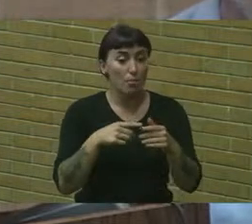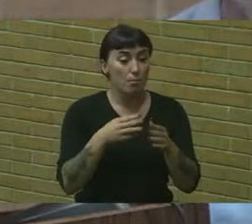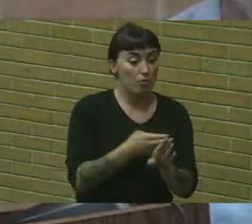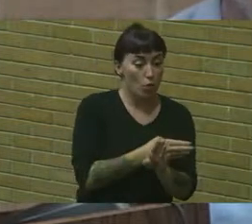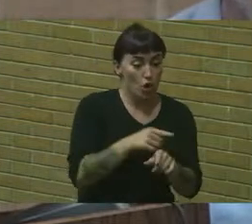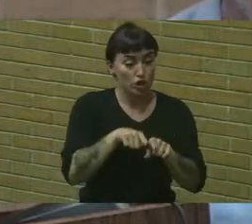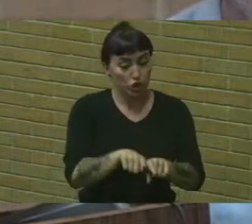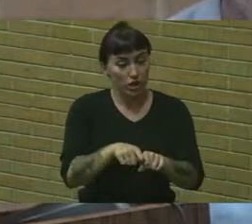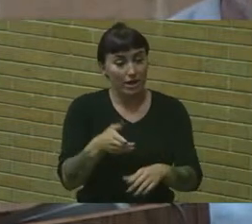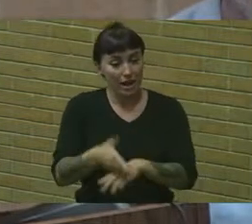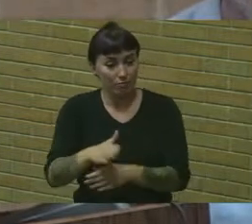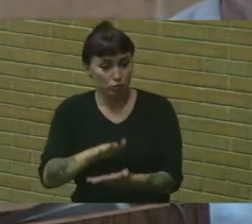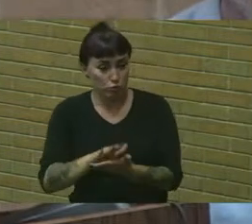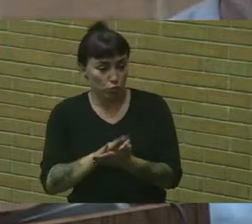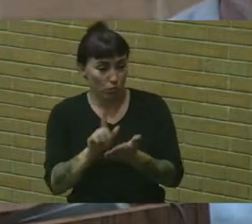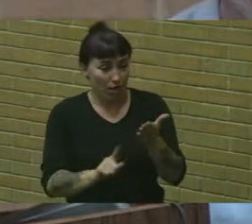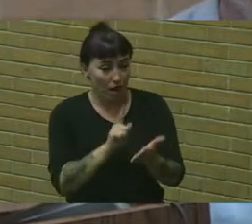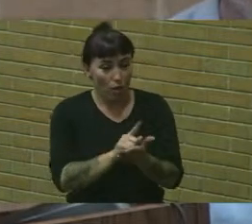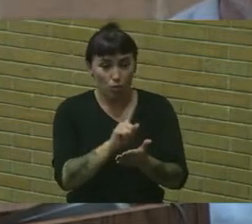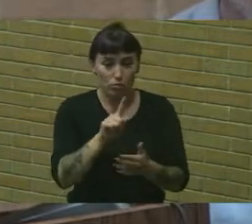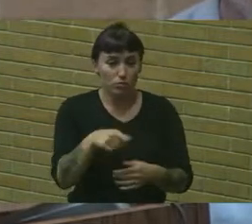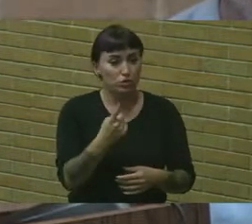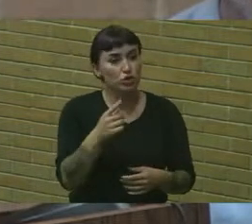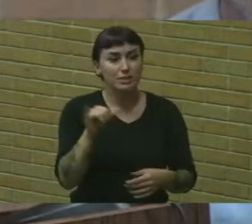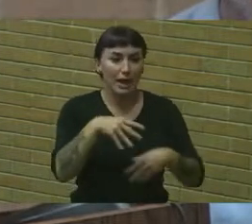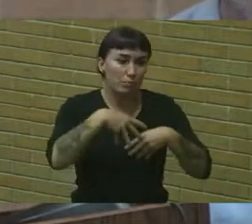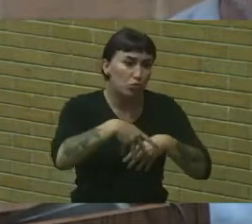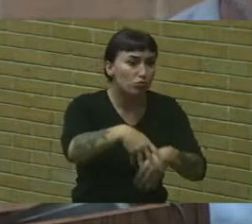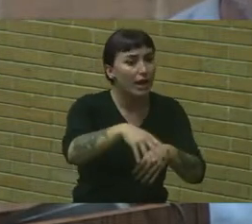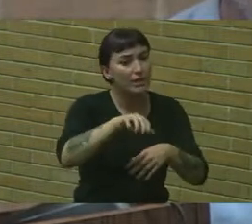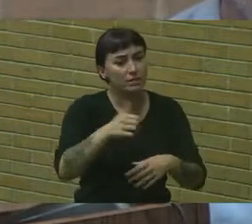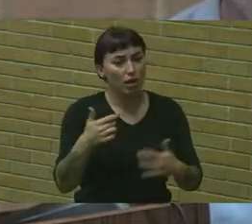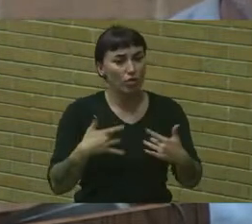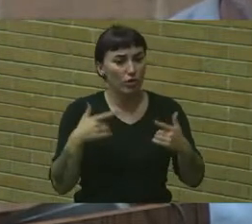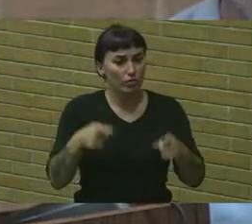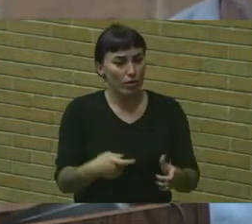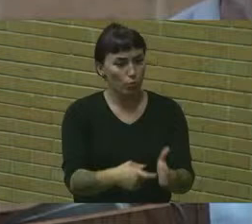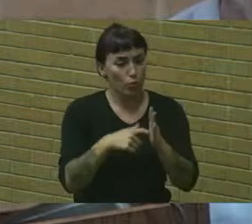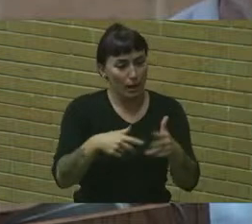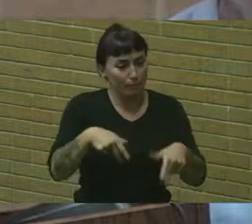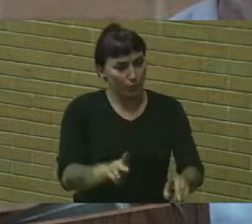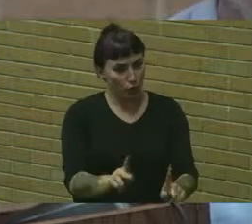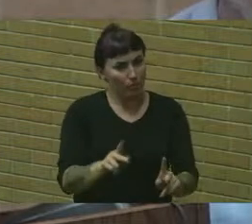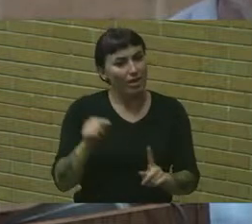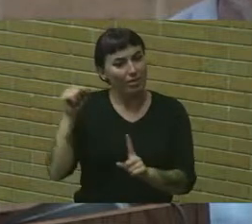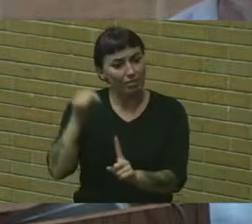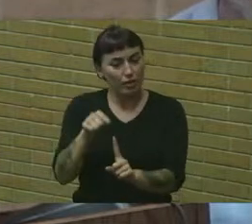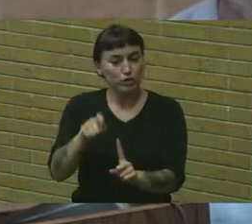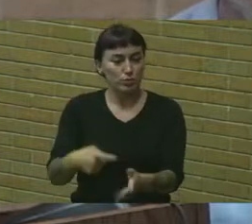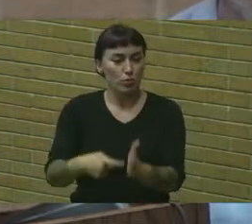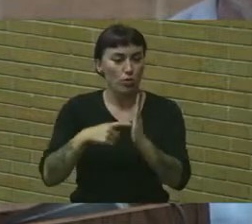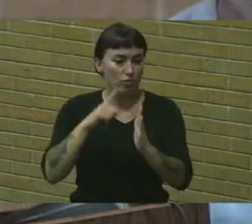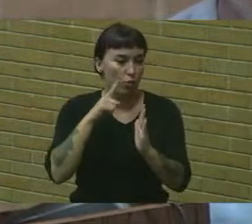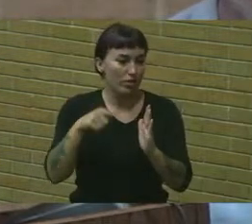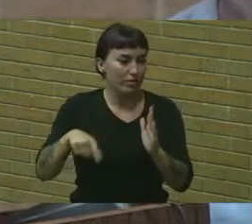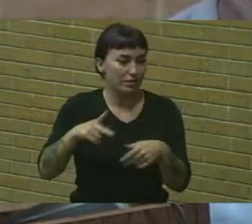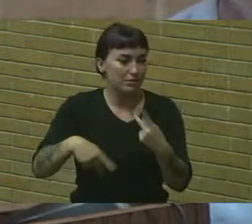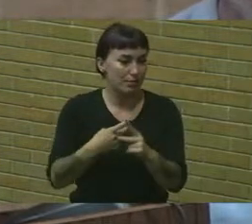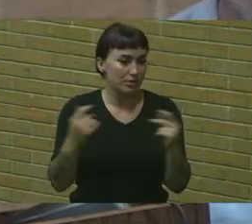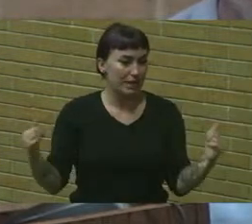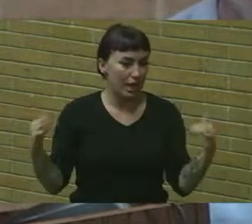after school hours. Just as parades and other events might require permits, this should be required for these